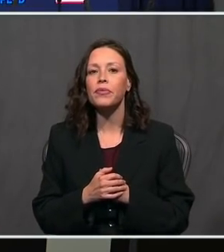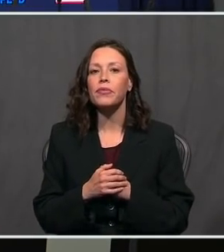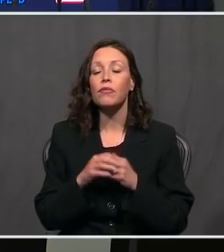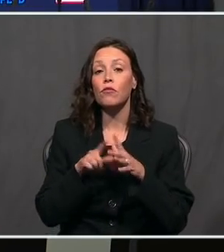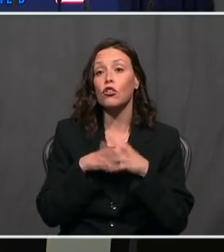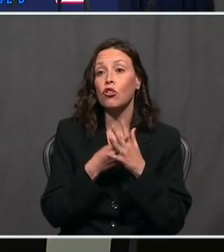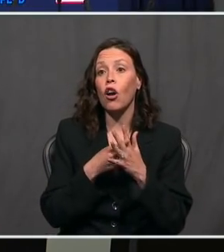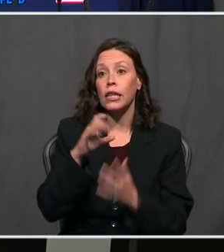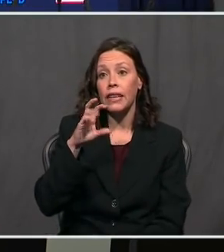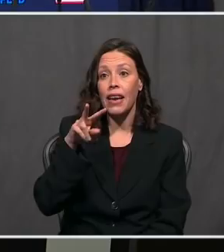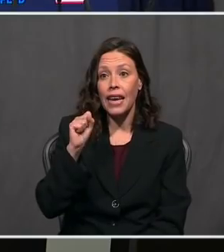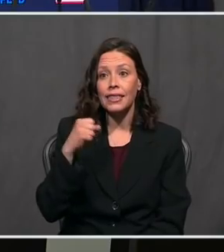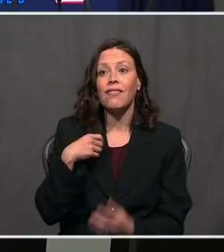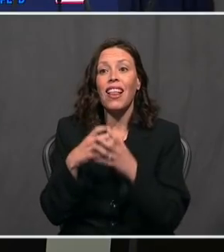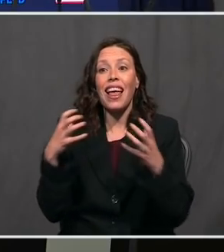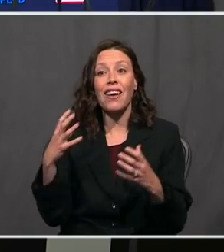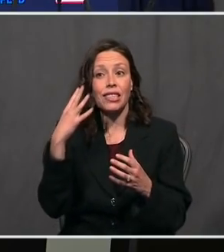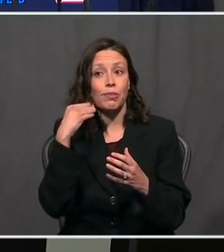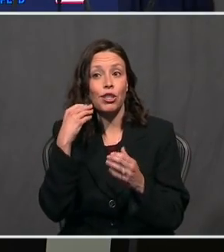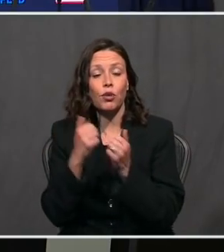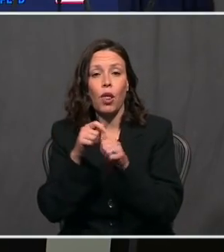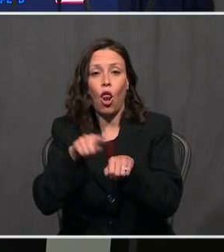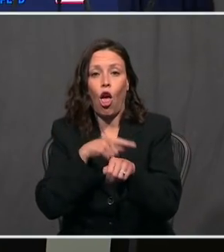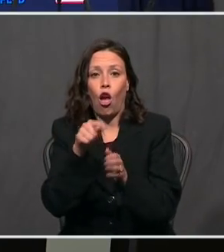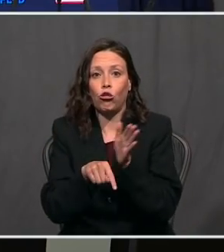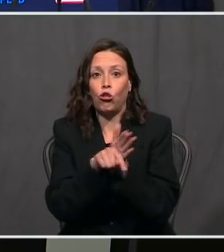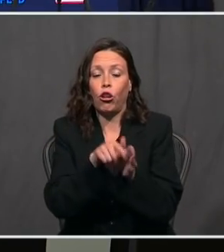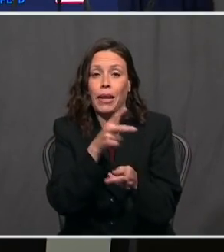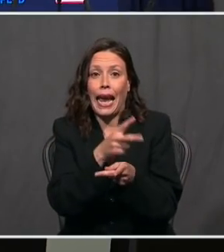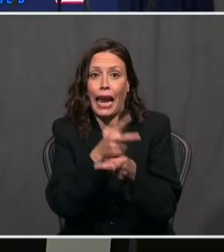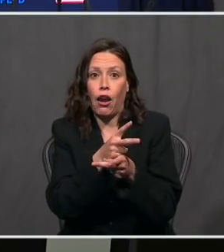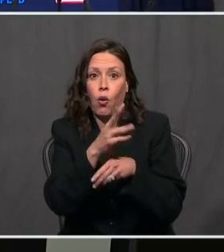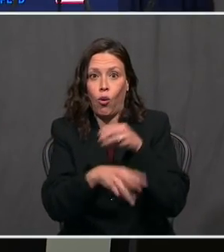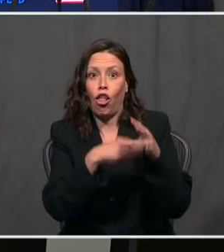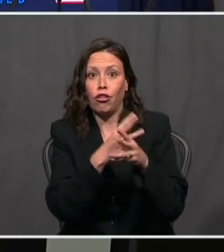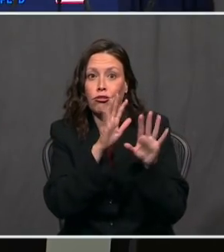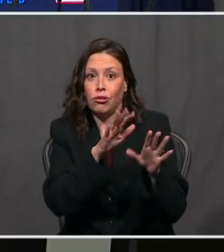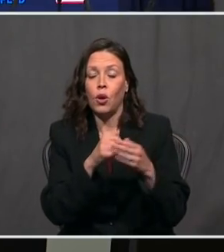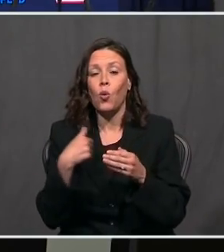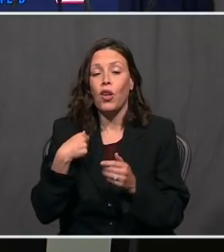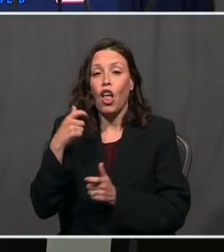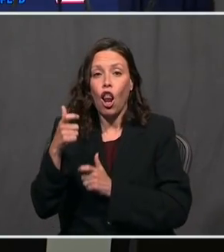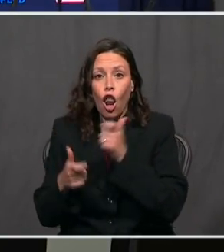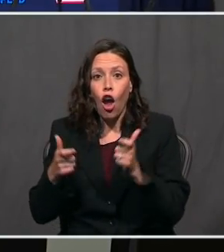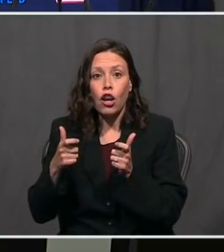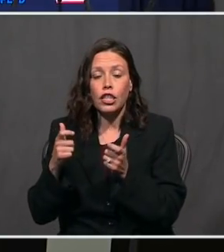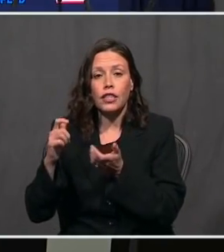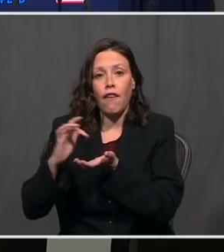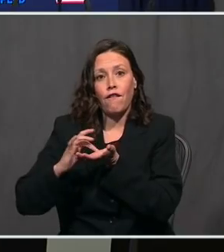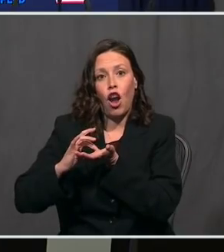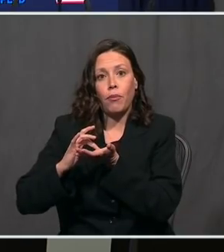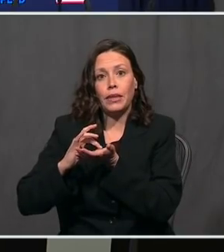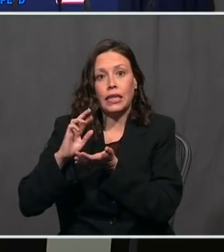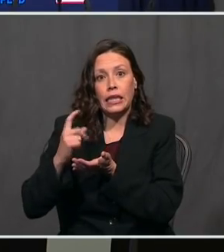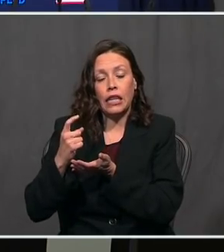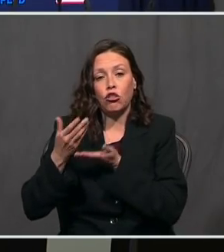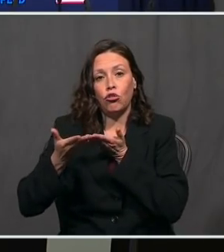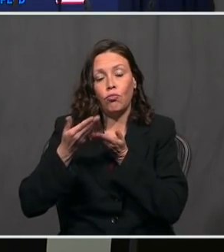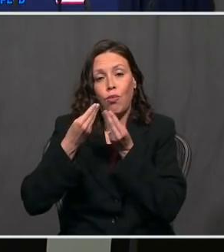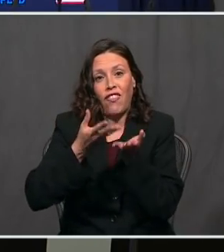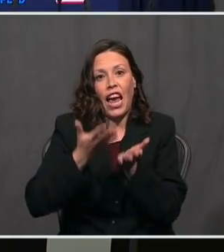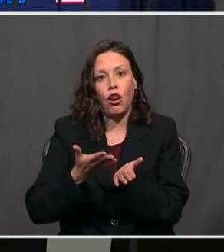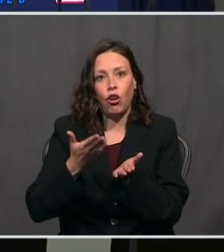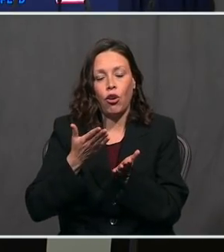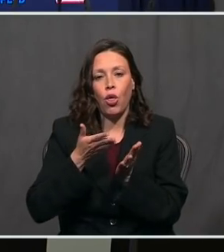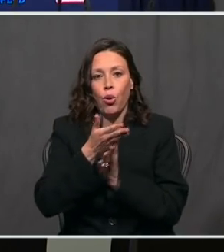CVS has a lot of experience in the long-term care space. So we're actually the largest pharmacy services provider to long-term care